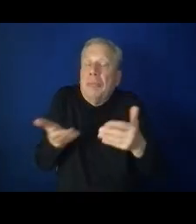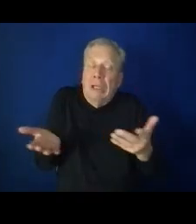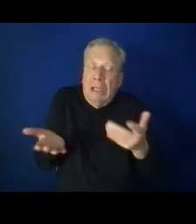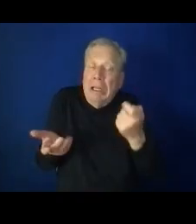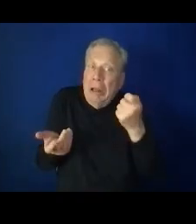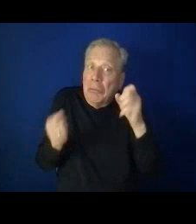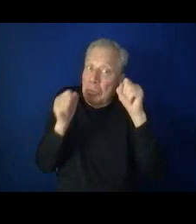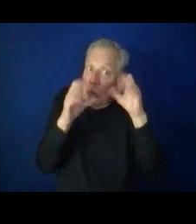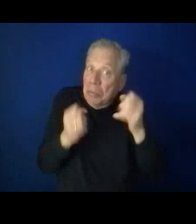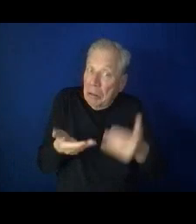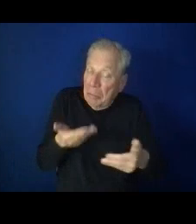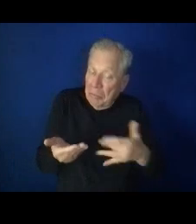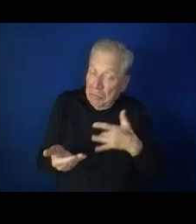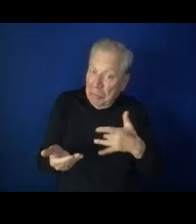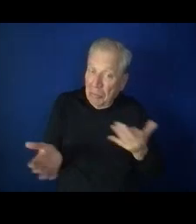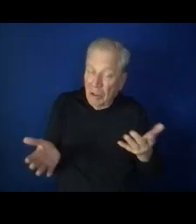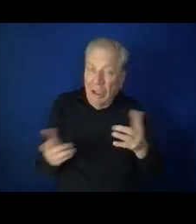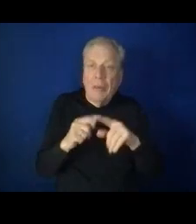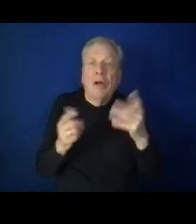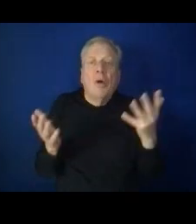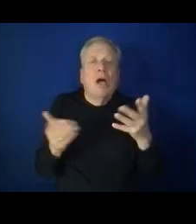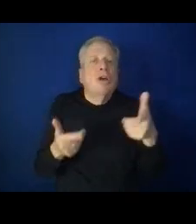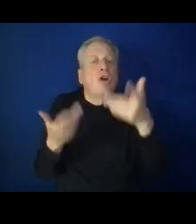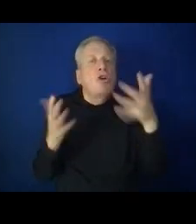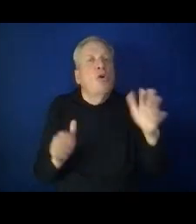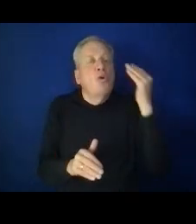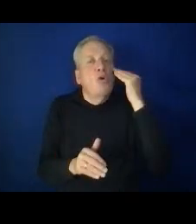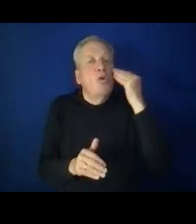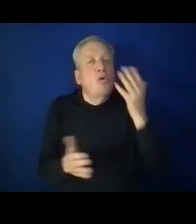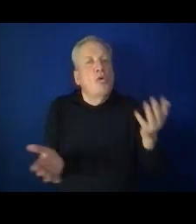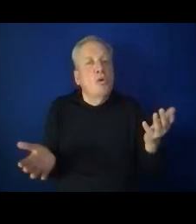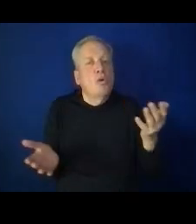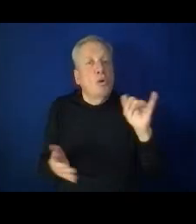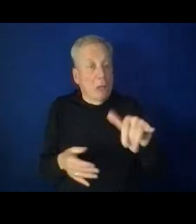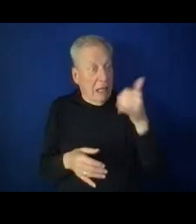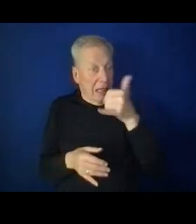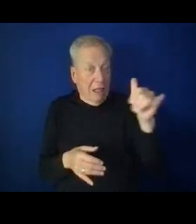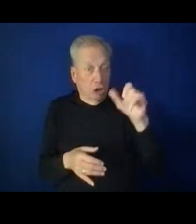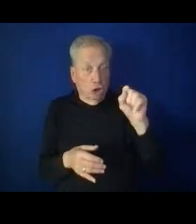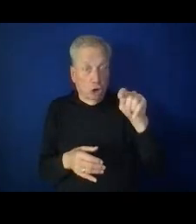bit what rangers do. Did you know that Yellowstone